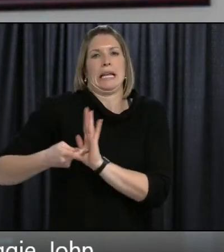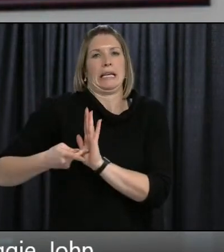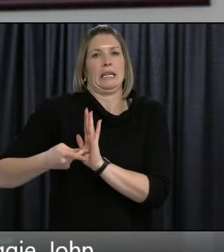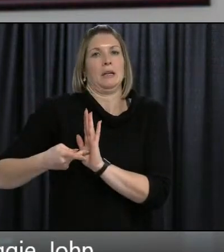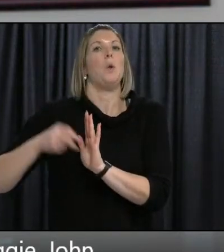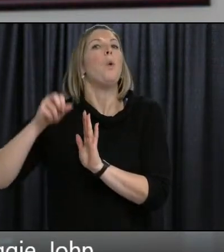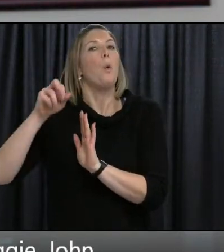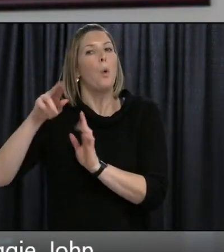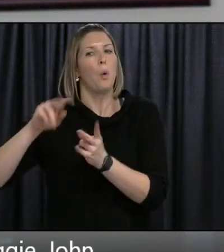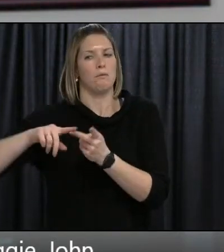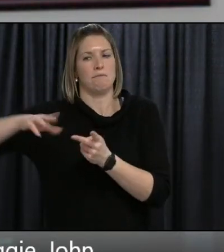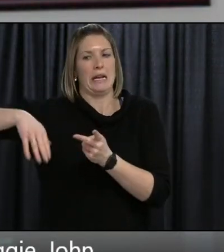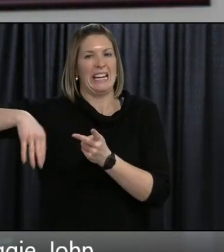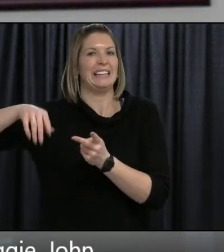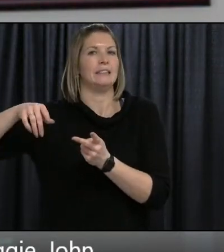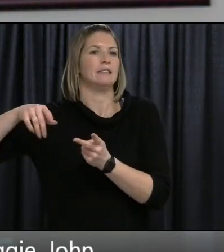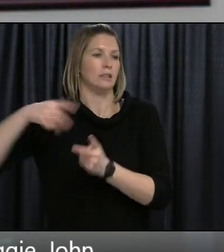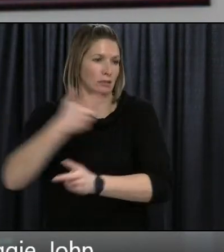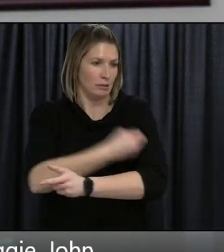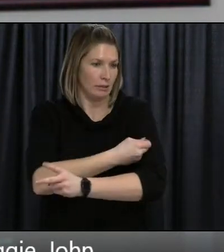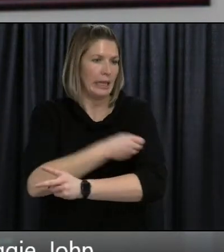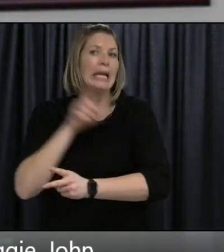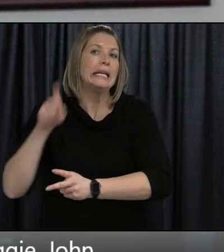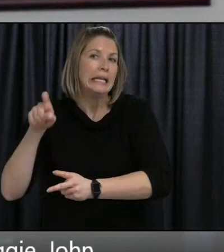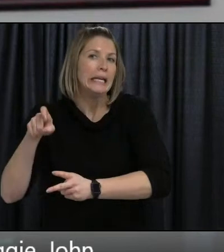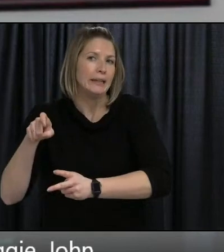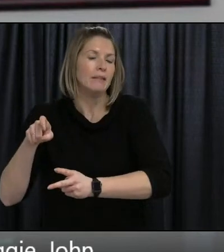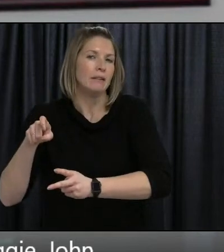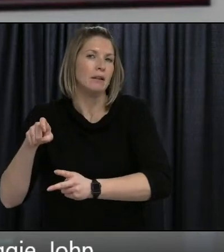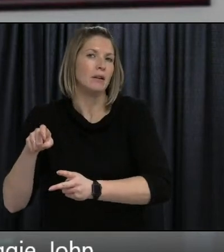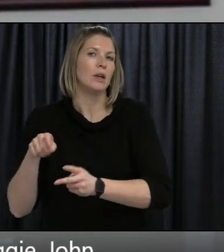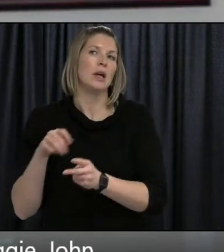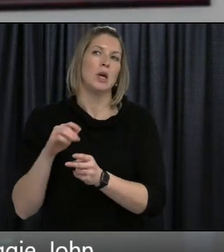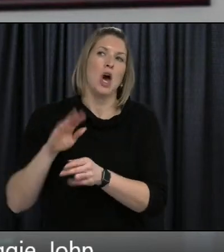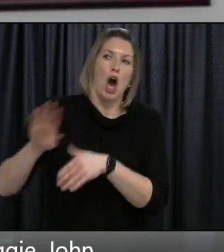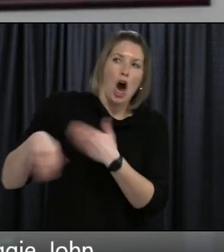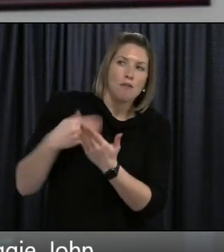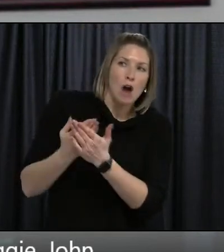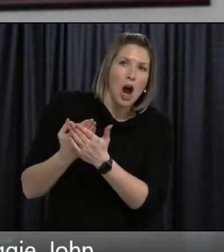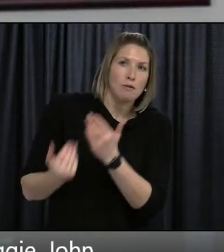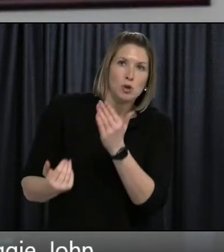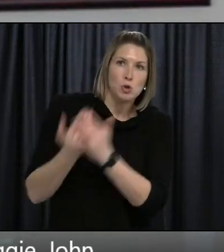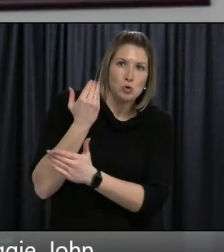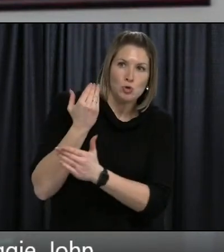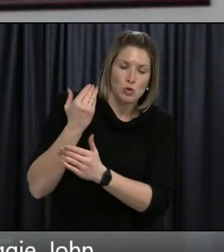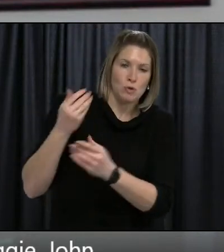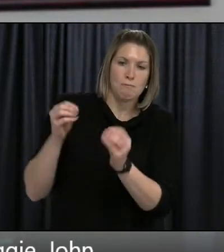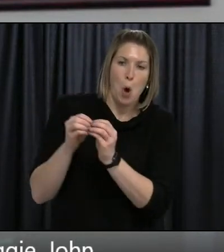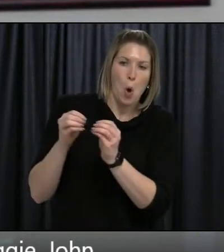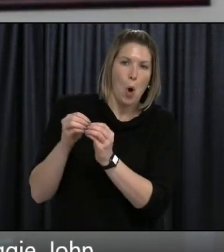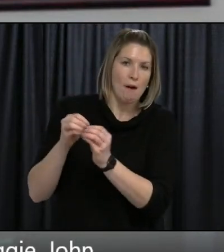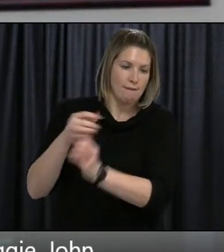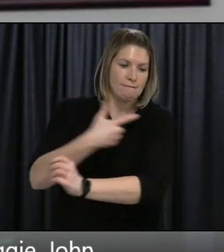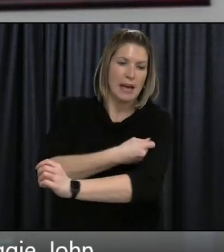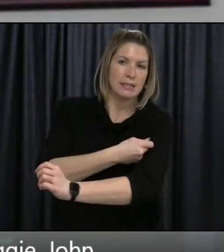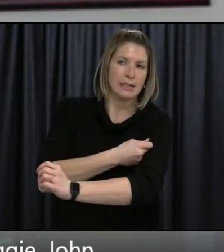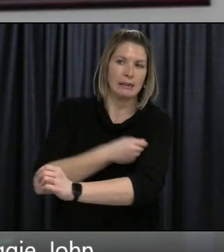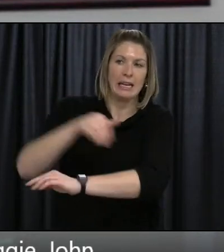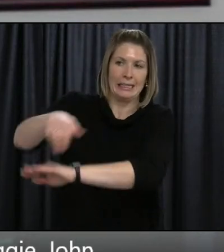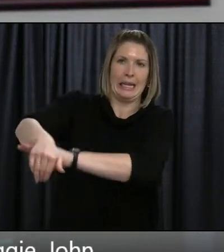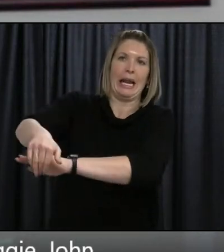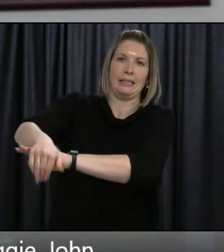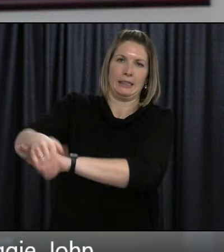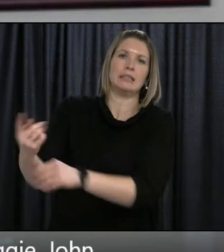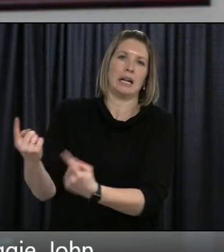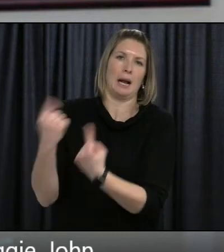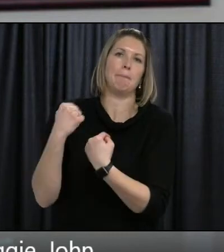yet had them. Their next delivery is anticipated this evening. For comparison, Central Health